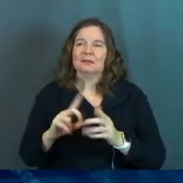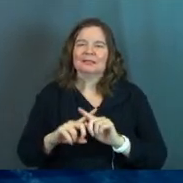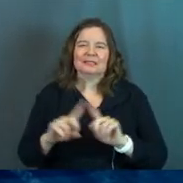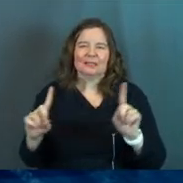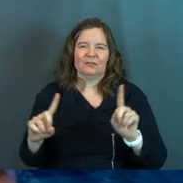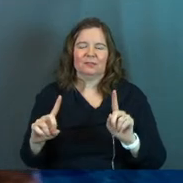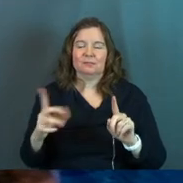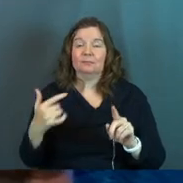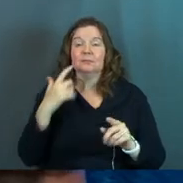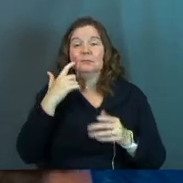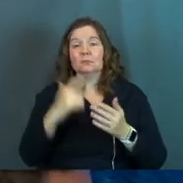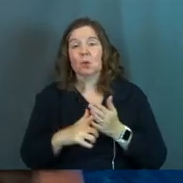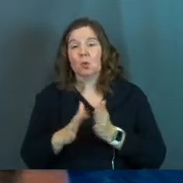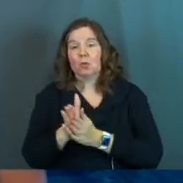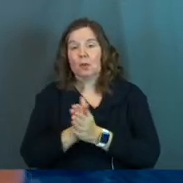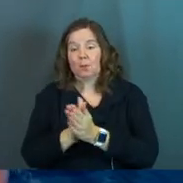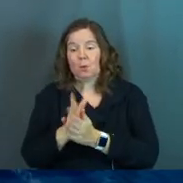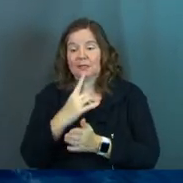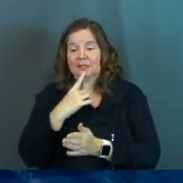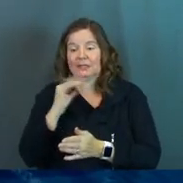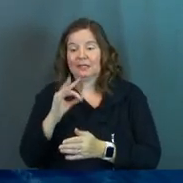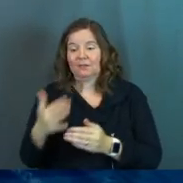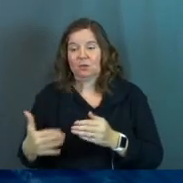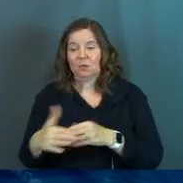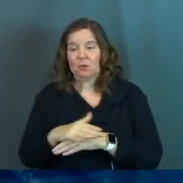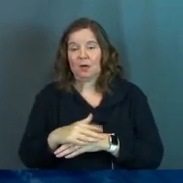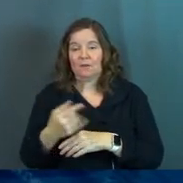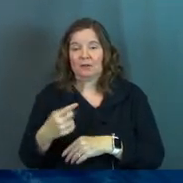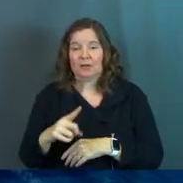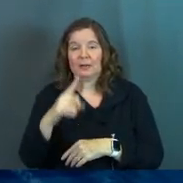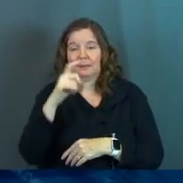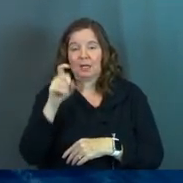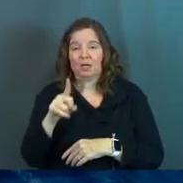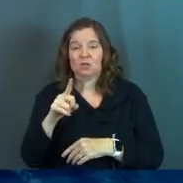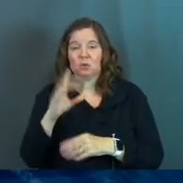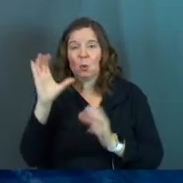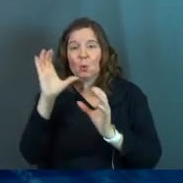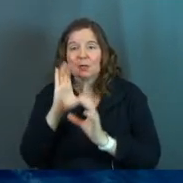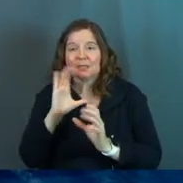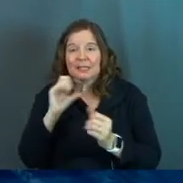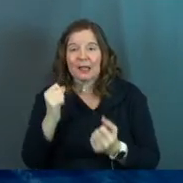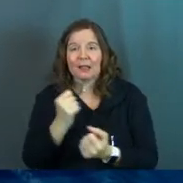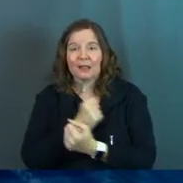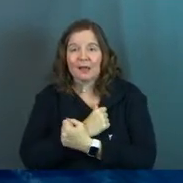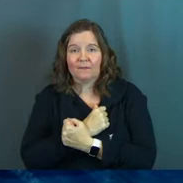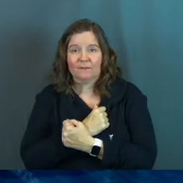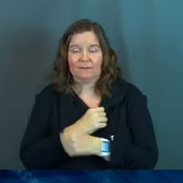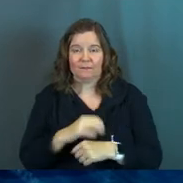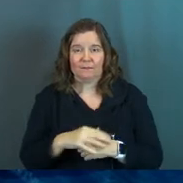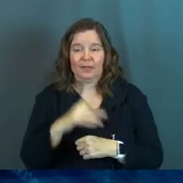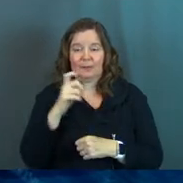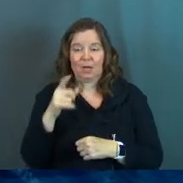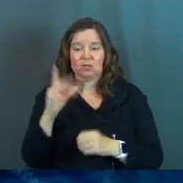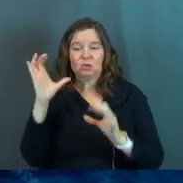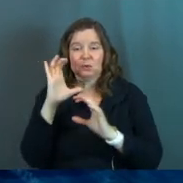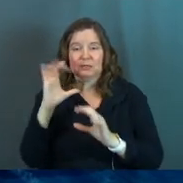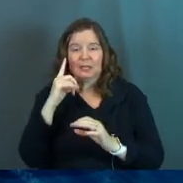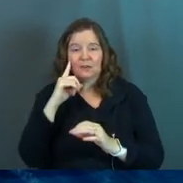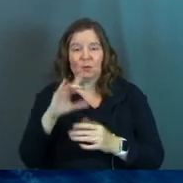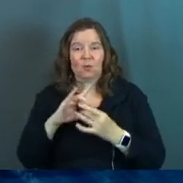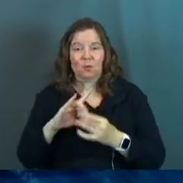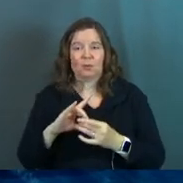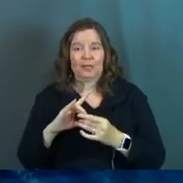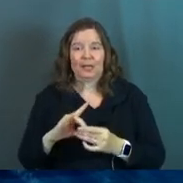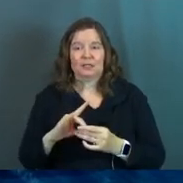very different. And notice the motive it says there. If you cover an offense, it's because you're seeking love. It's because you're seeking for